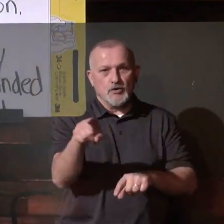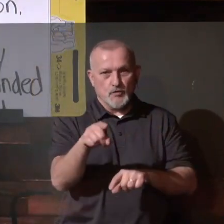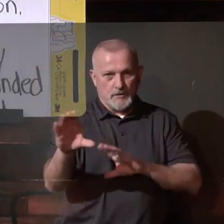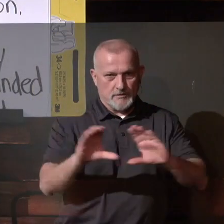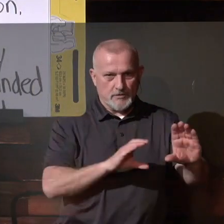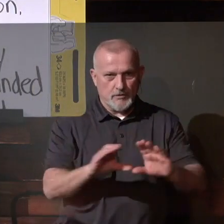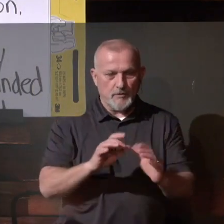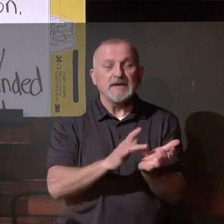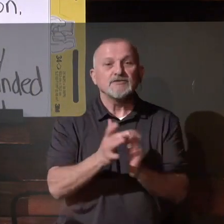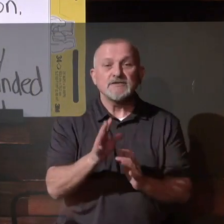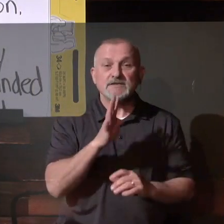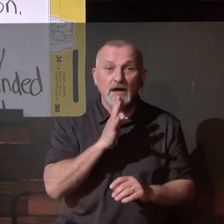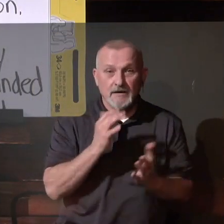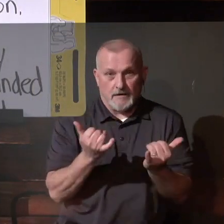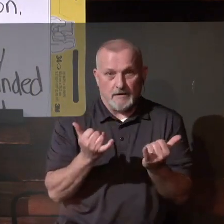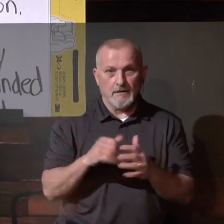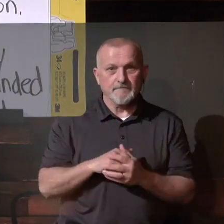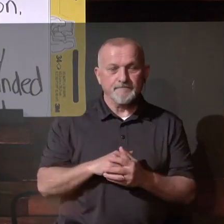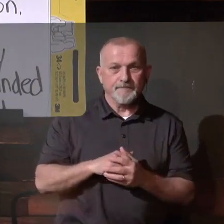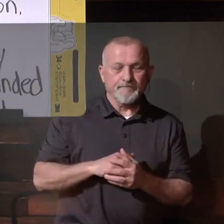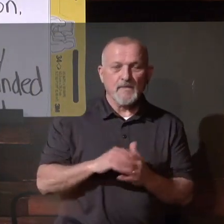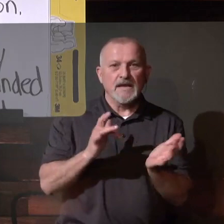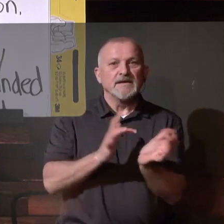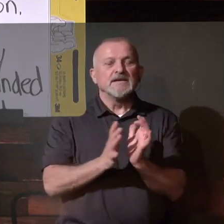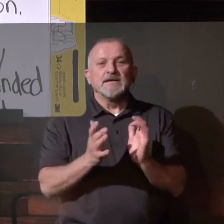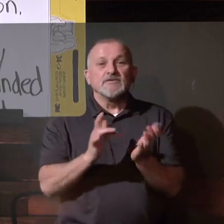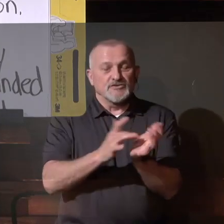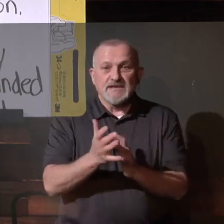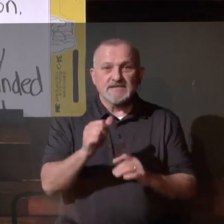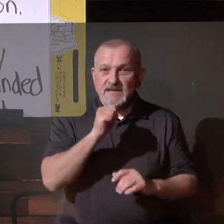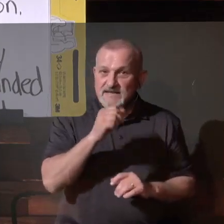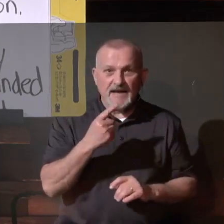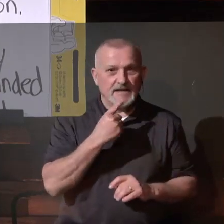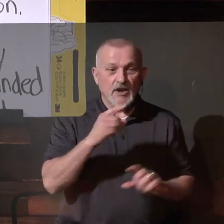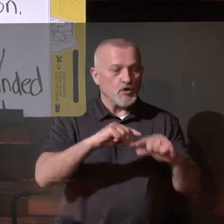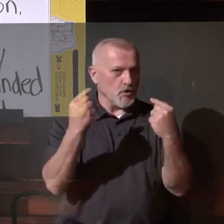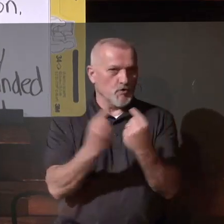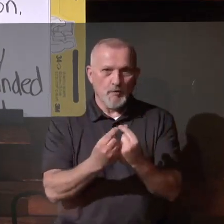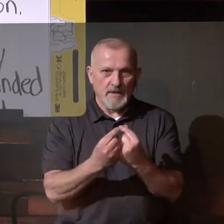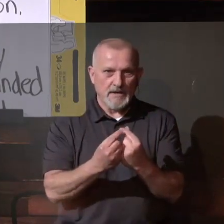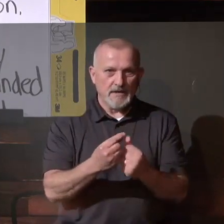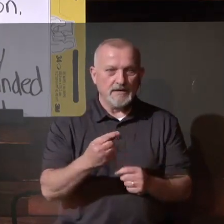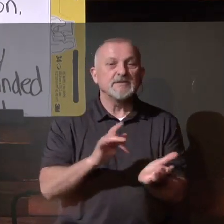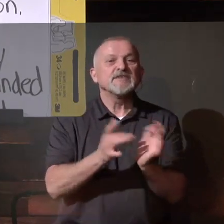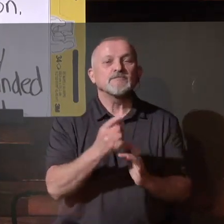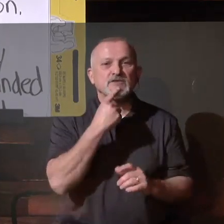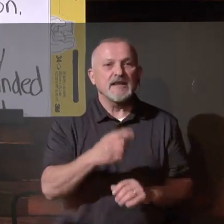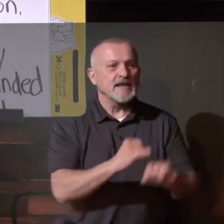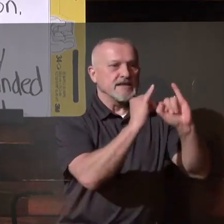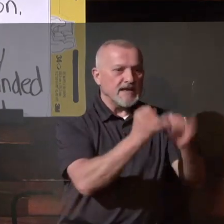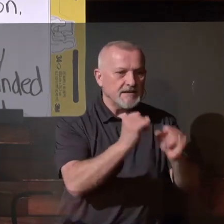do. This is Jesus. He didn't tell the group. He was telling them individually, each disciple. This is